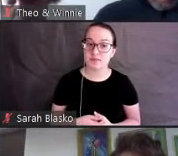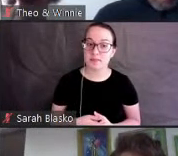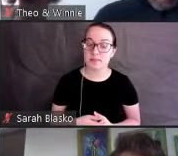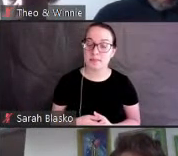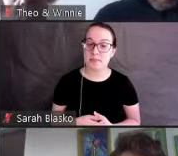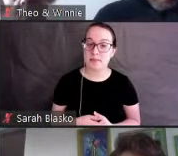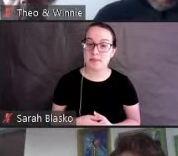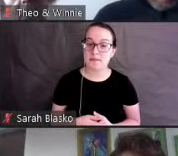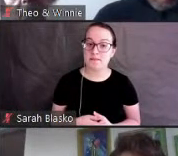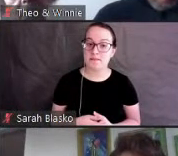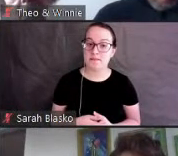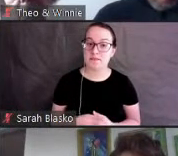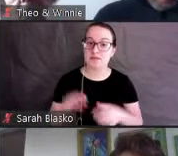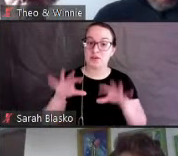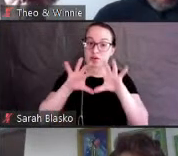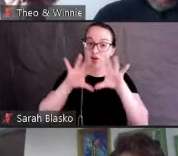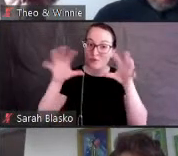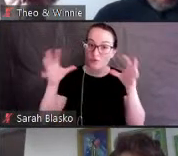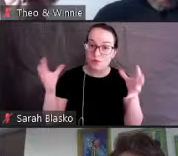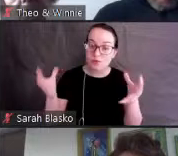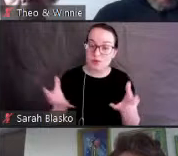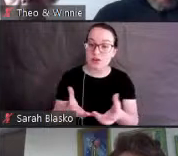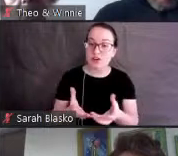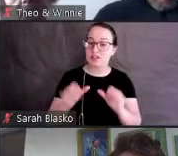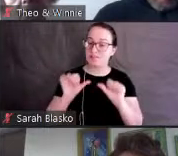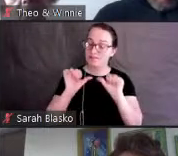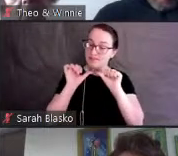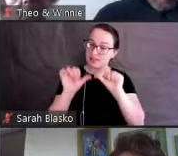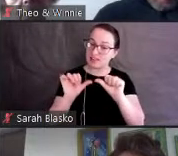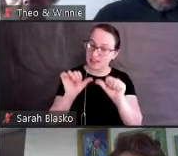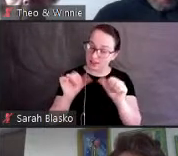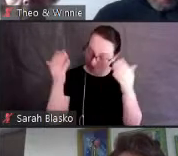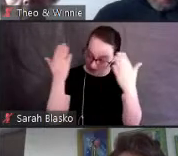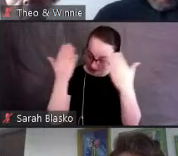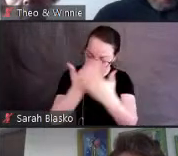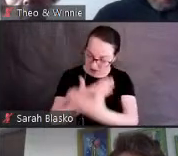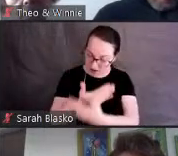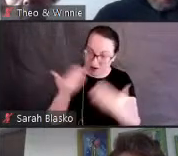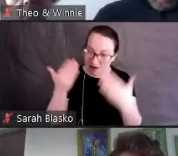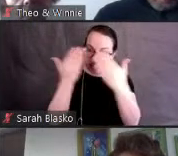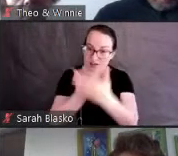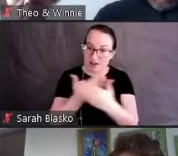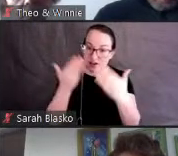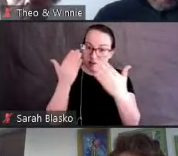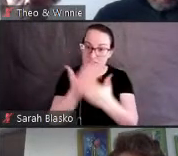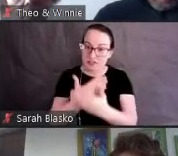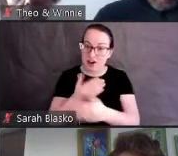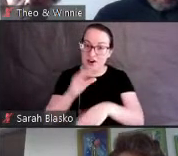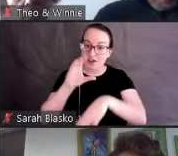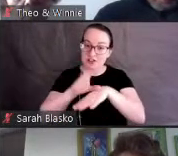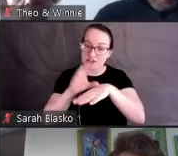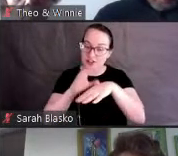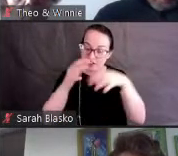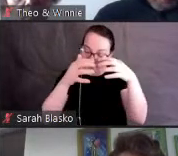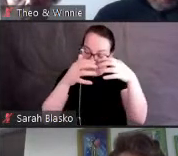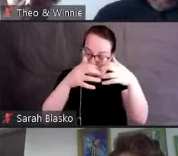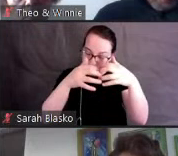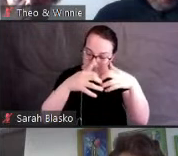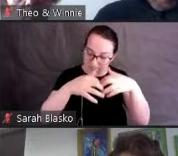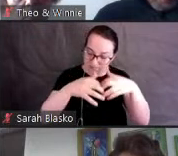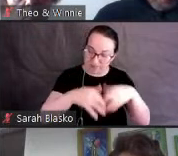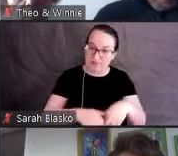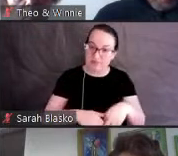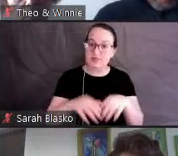constantly inundated with darkness, trying to shut the church down, trying to dumb down the disciples. But